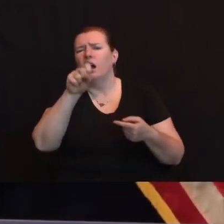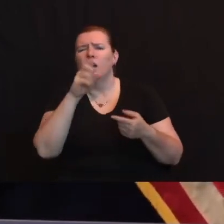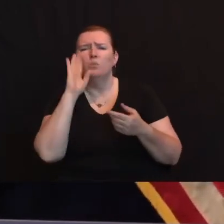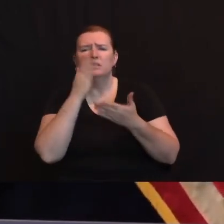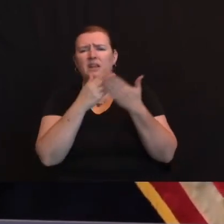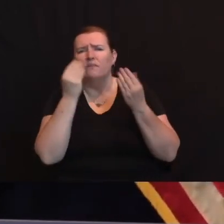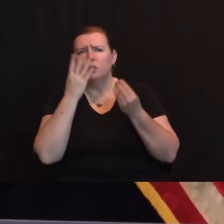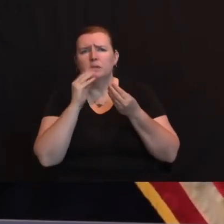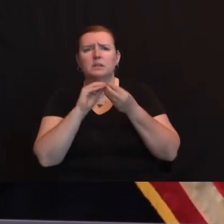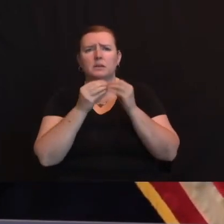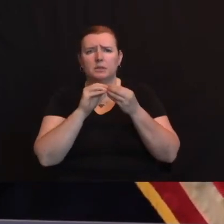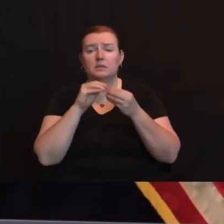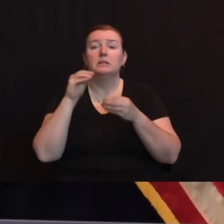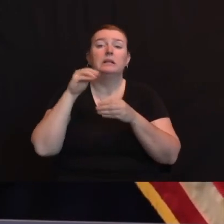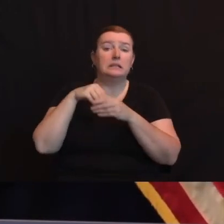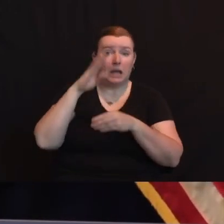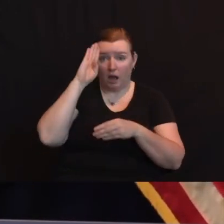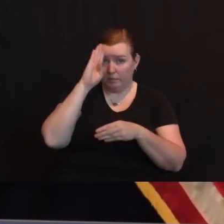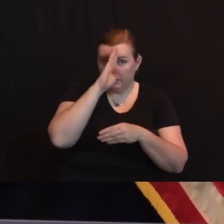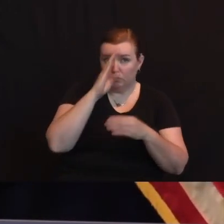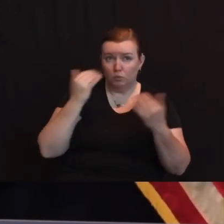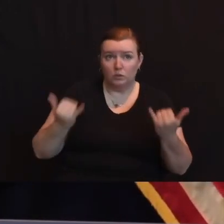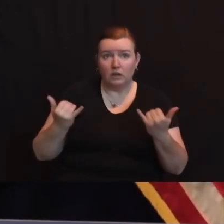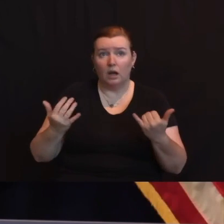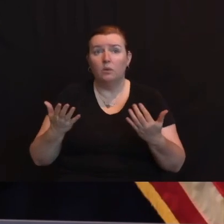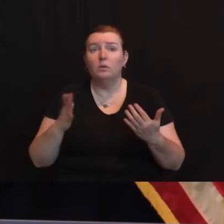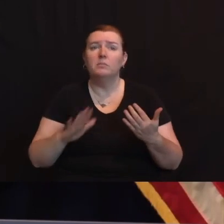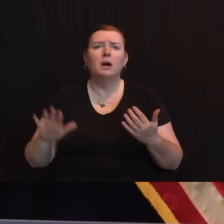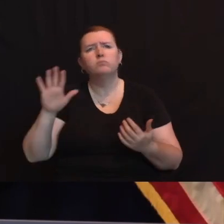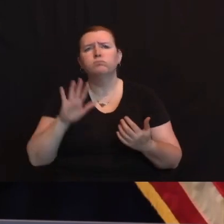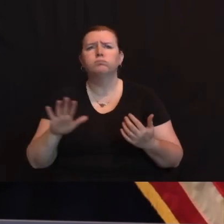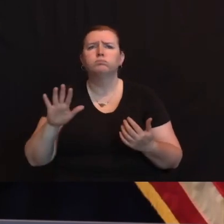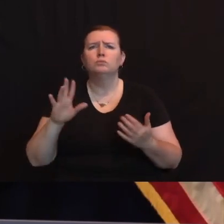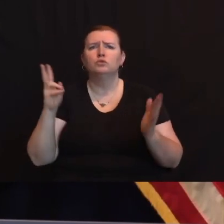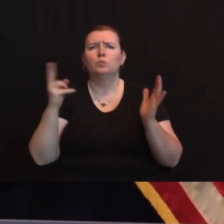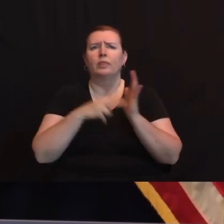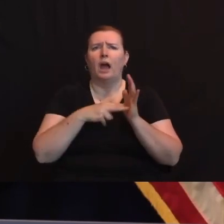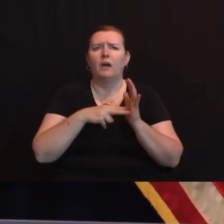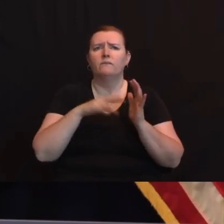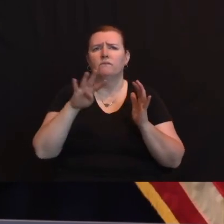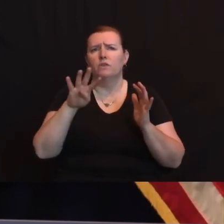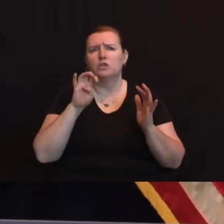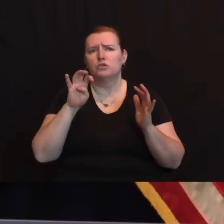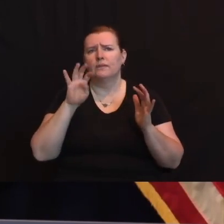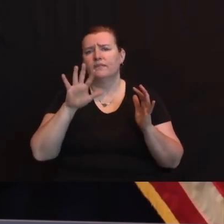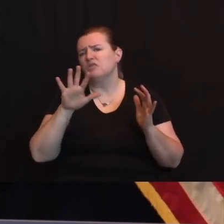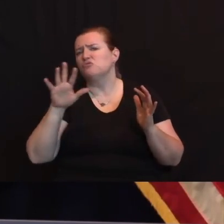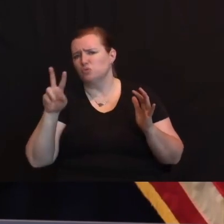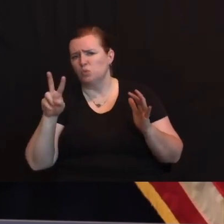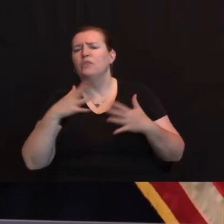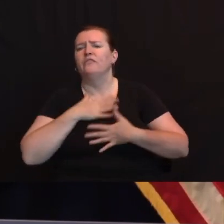our hospitals right now, we have about 2,452